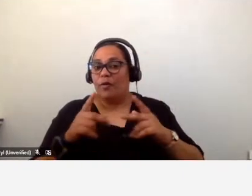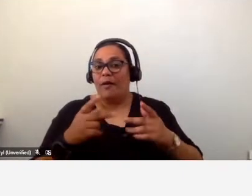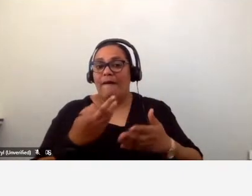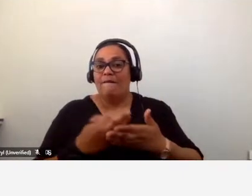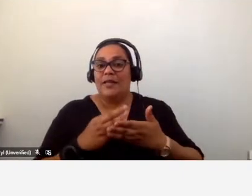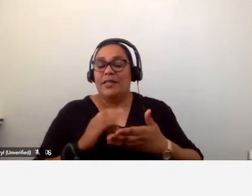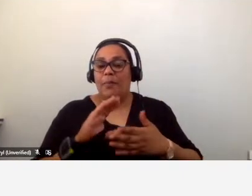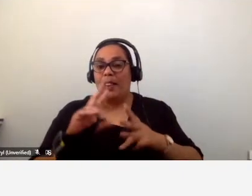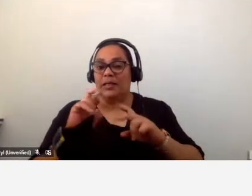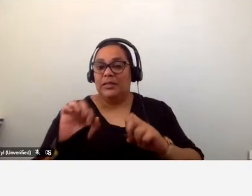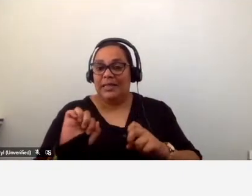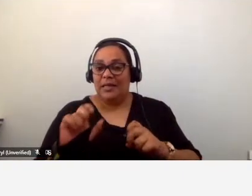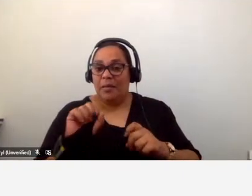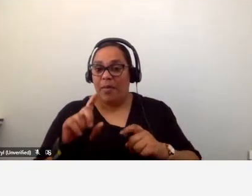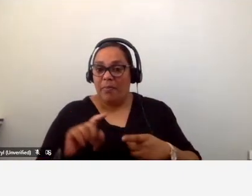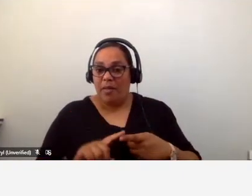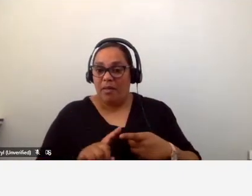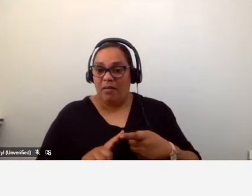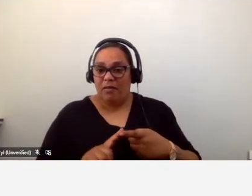feasibility study?